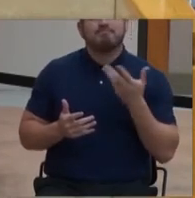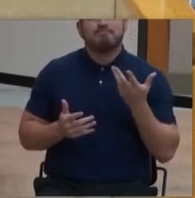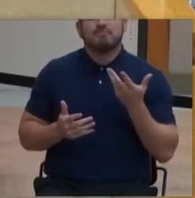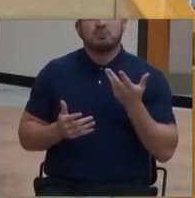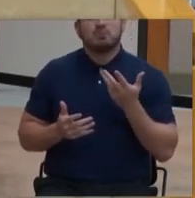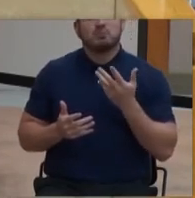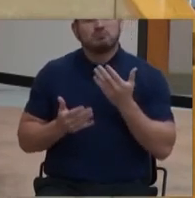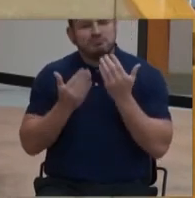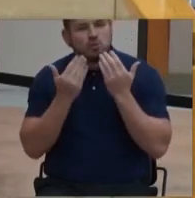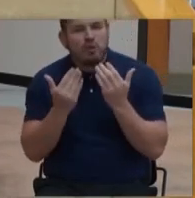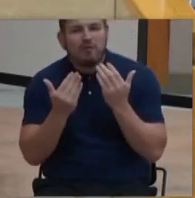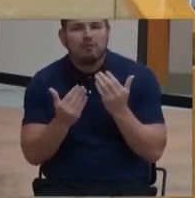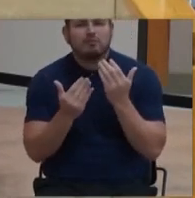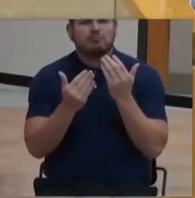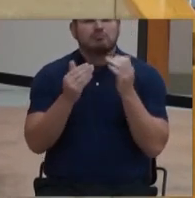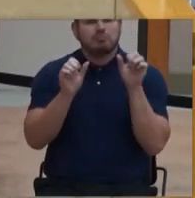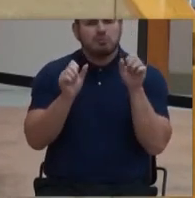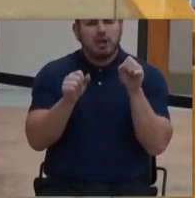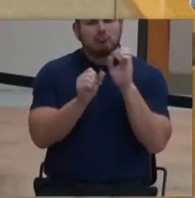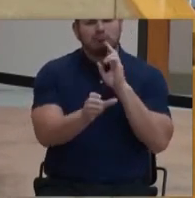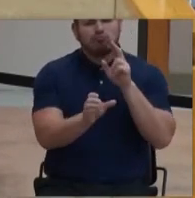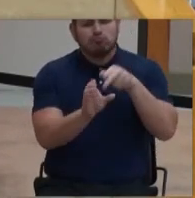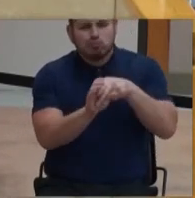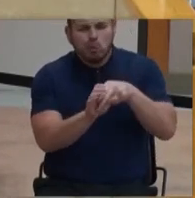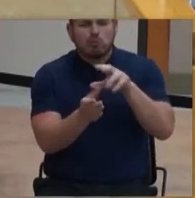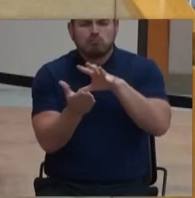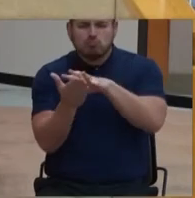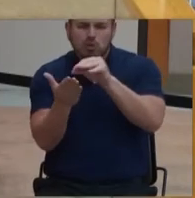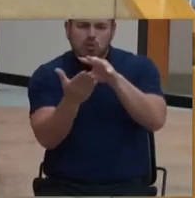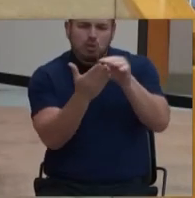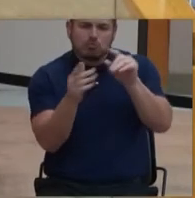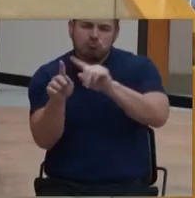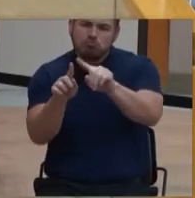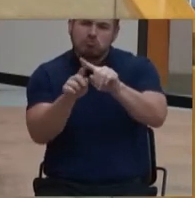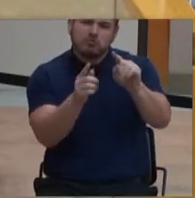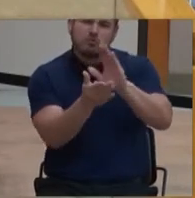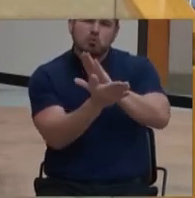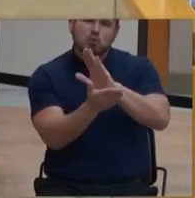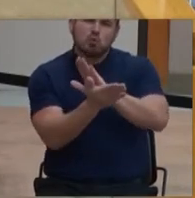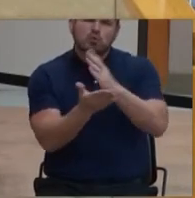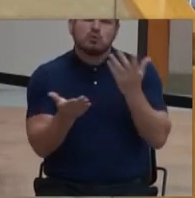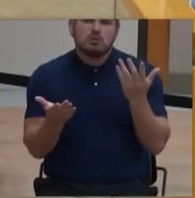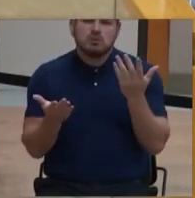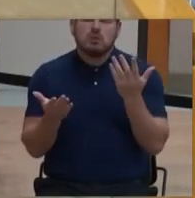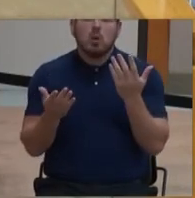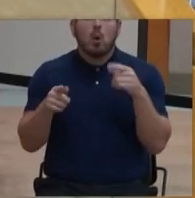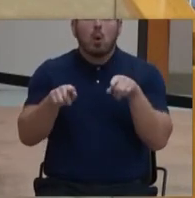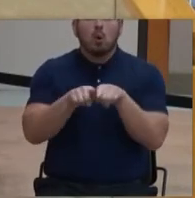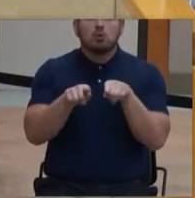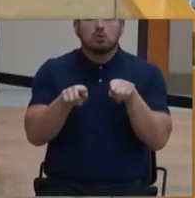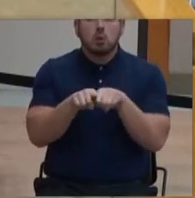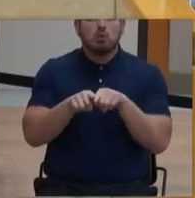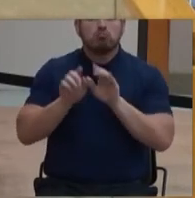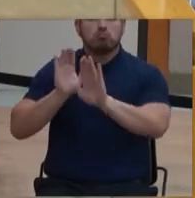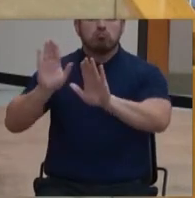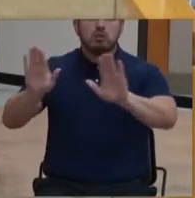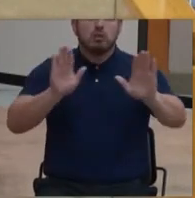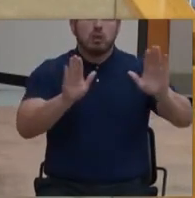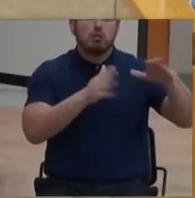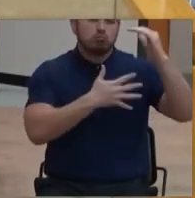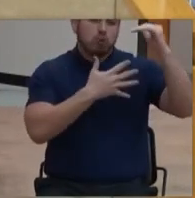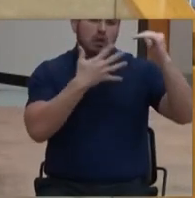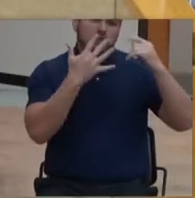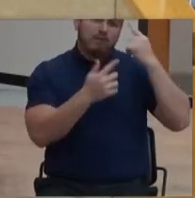grateful for the opportunity to be able to learn more about different schools and then the different processes that they will be applying to.